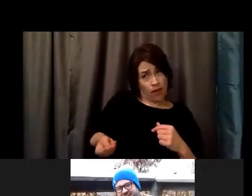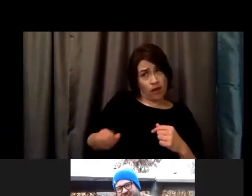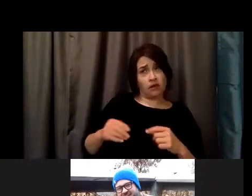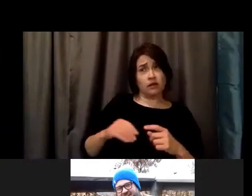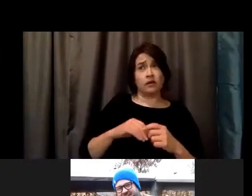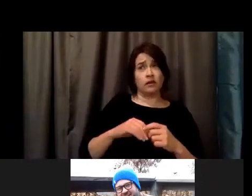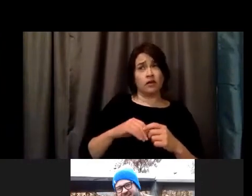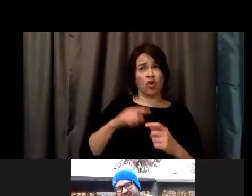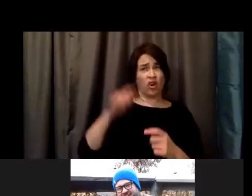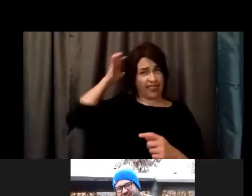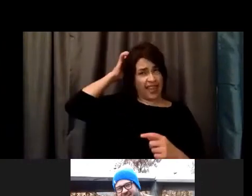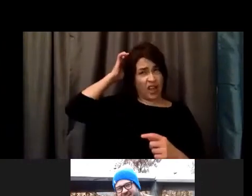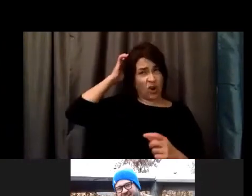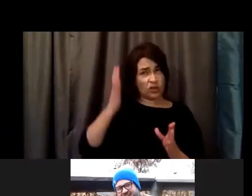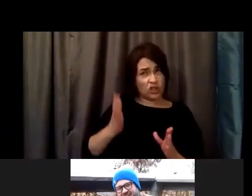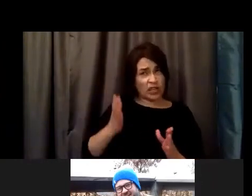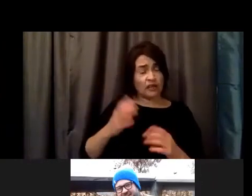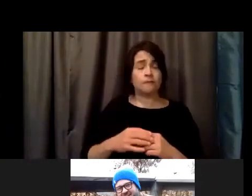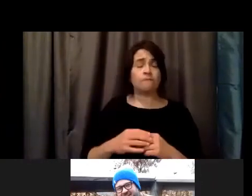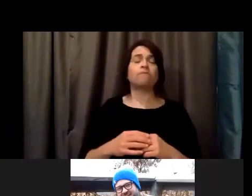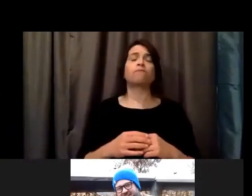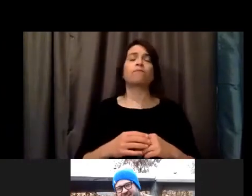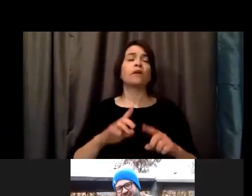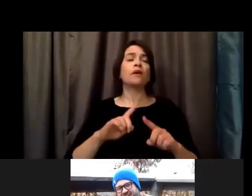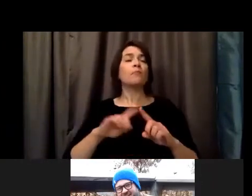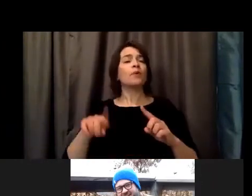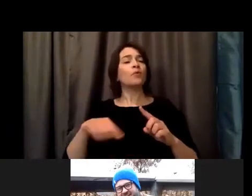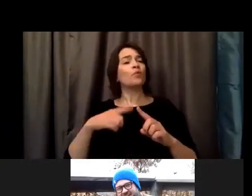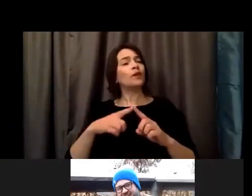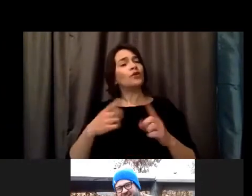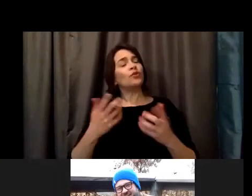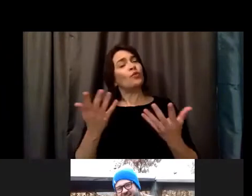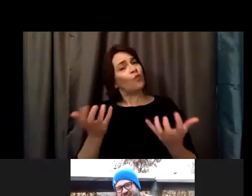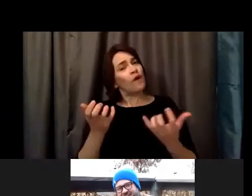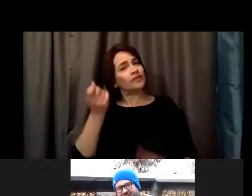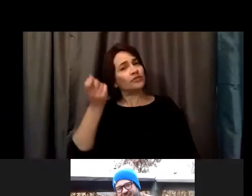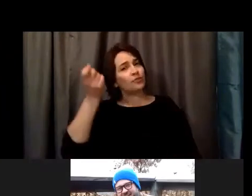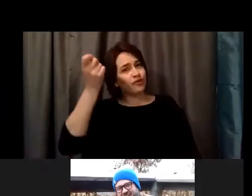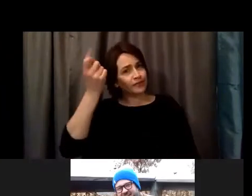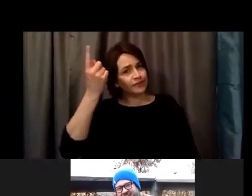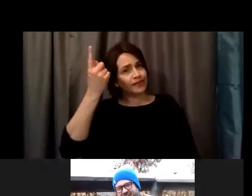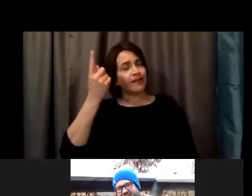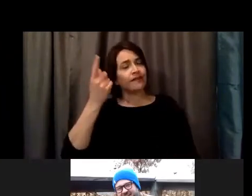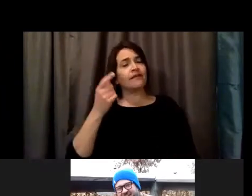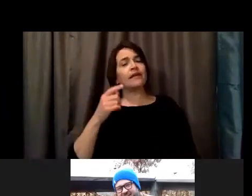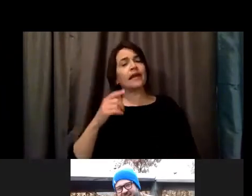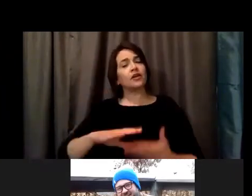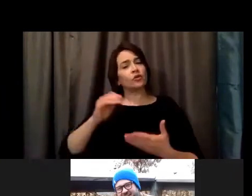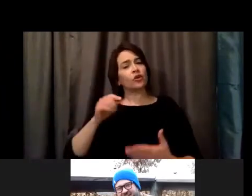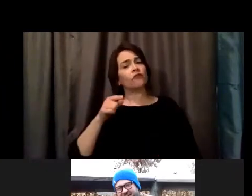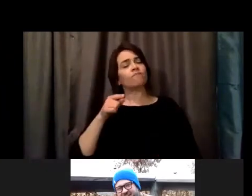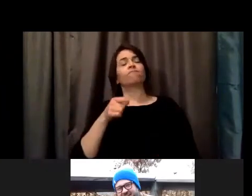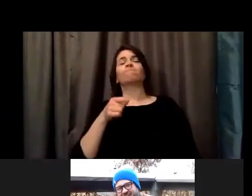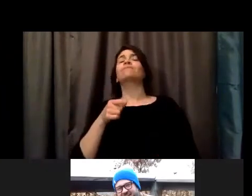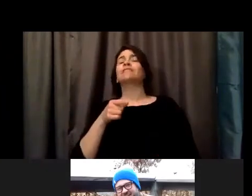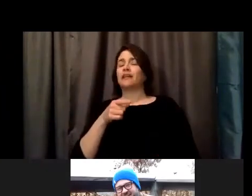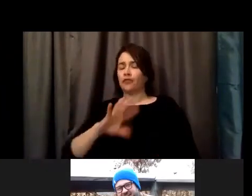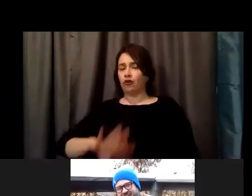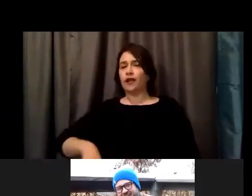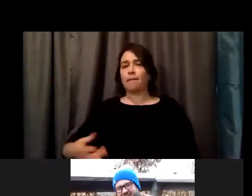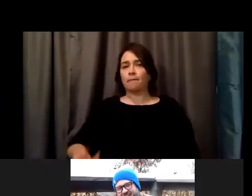you seek to understand and you find out that that person is Cambodian, and you say, well, Kosol,